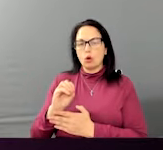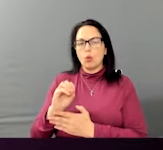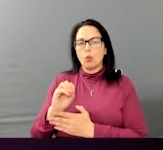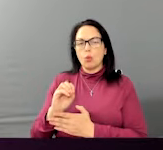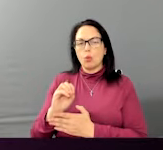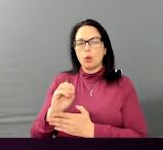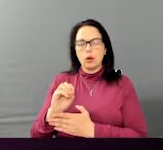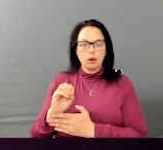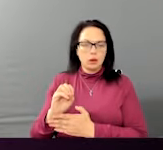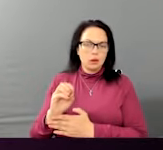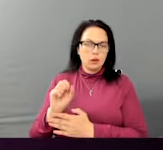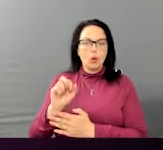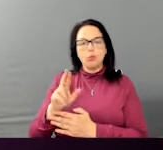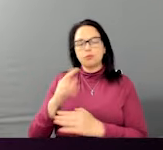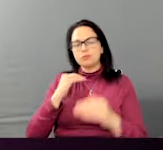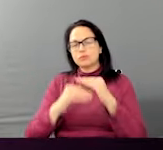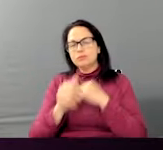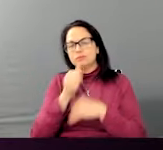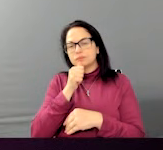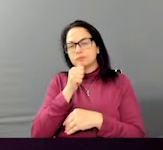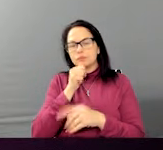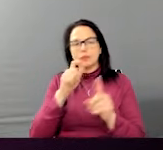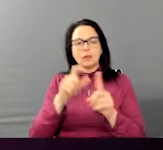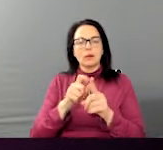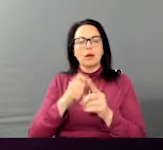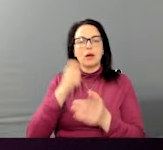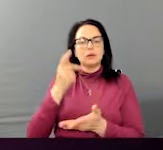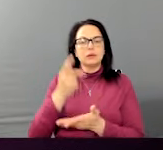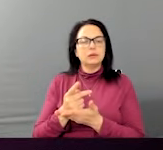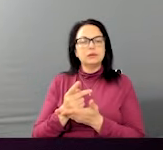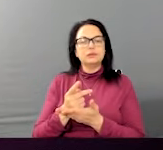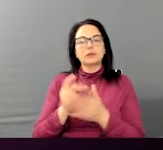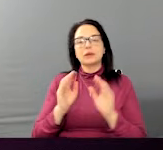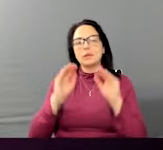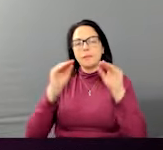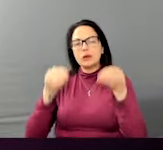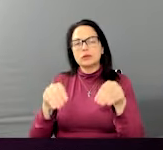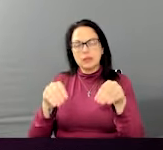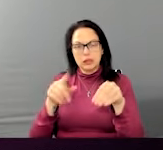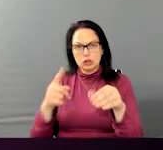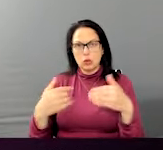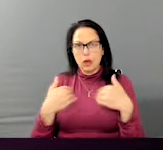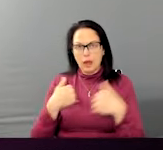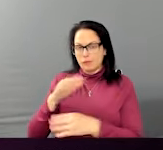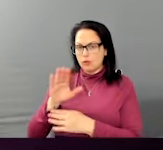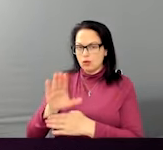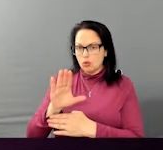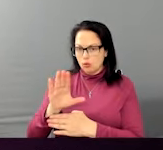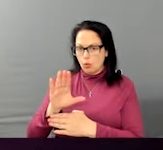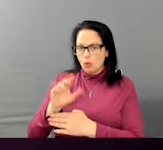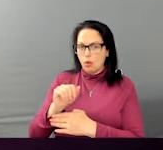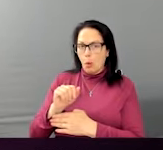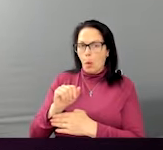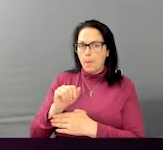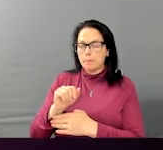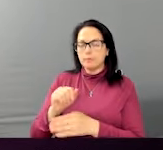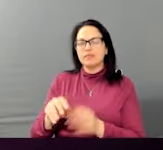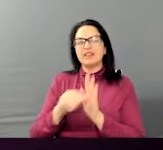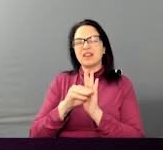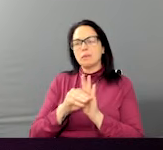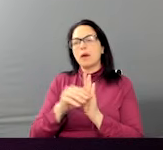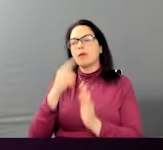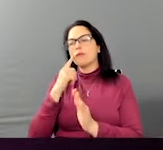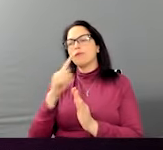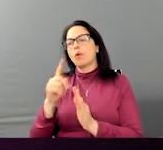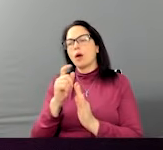username or email password authentication built in. You have a model for